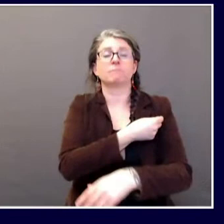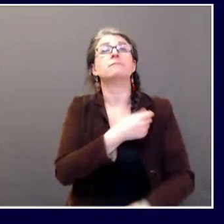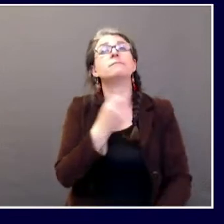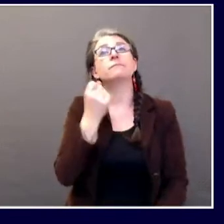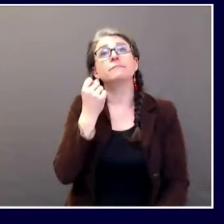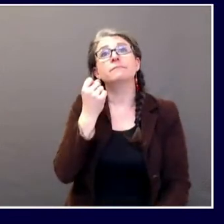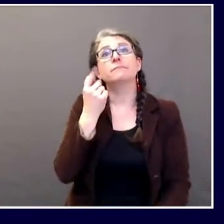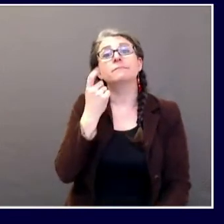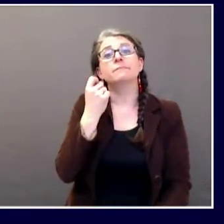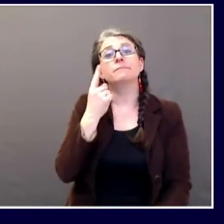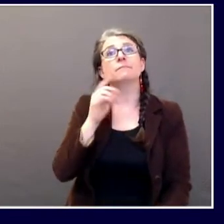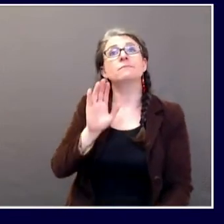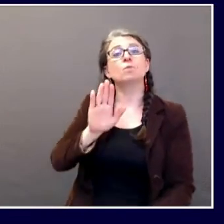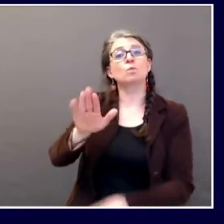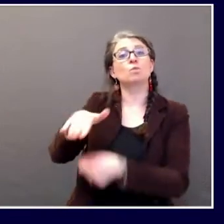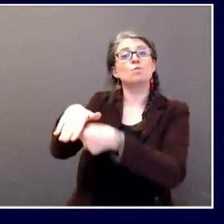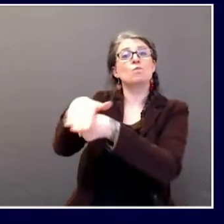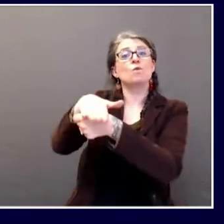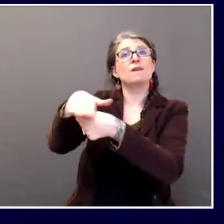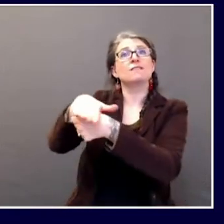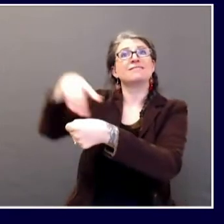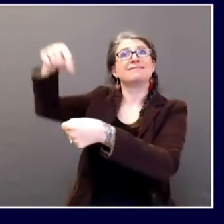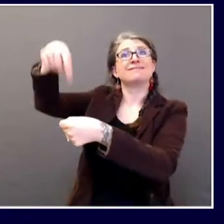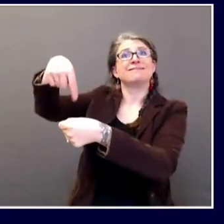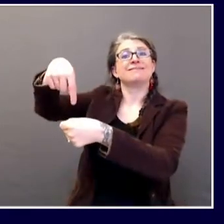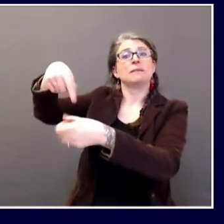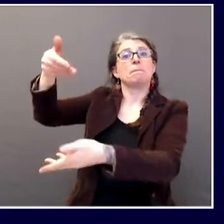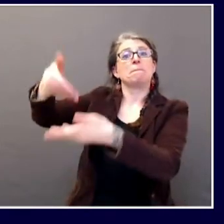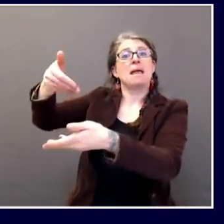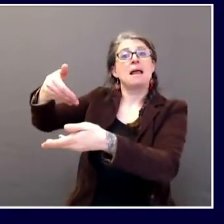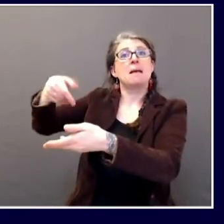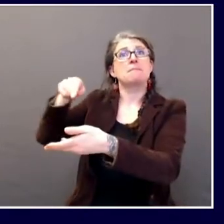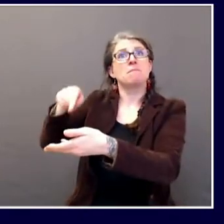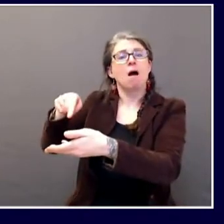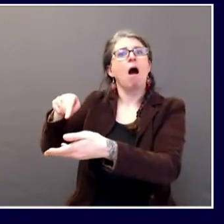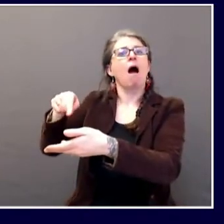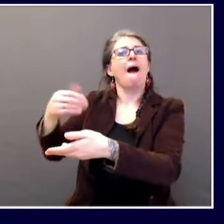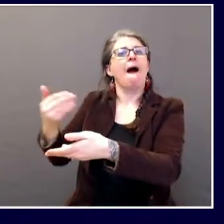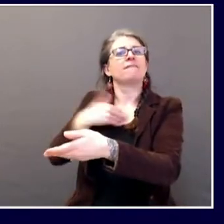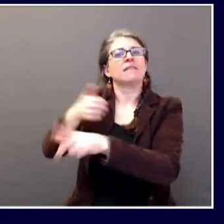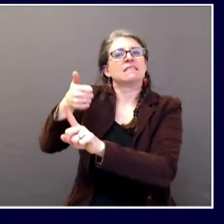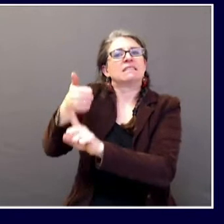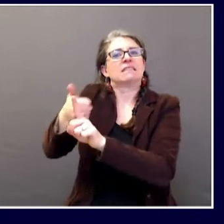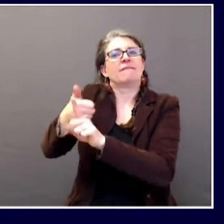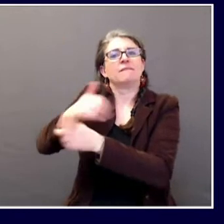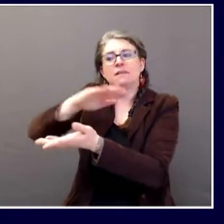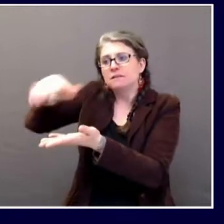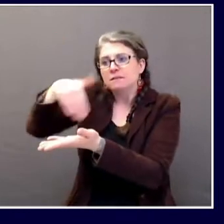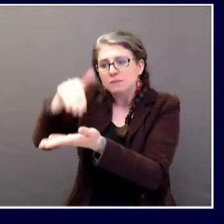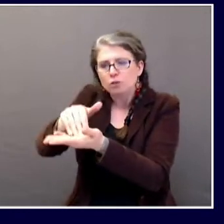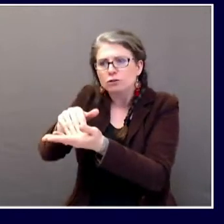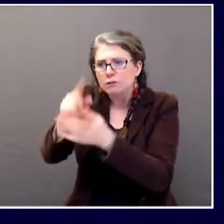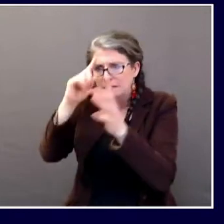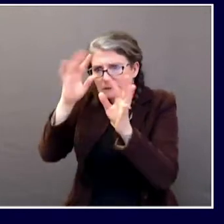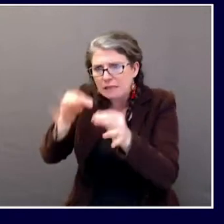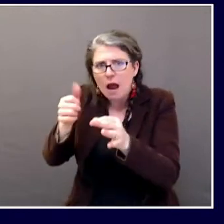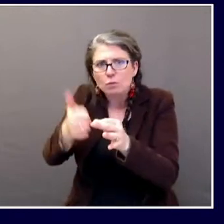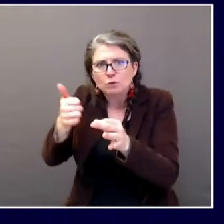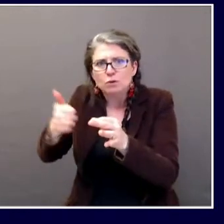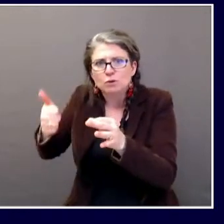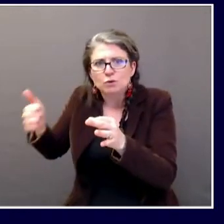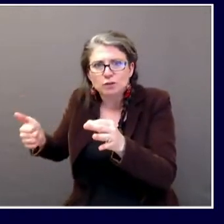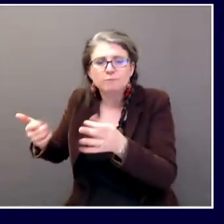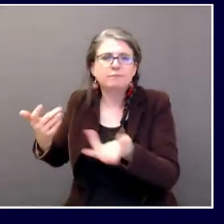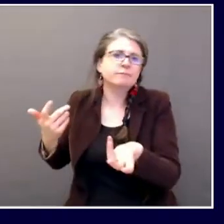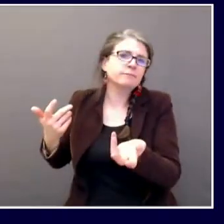overall, the approach to get as many people vaccinated as quickly as possible relies on clear, easy to